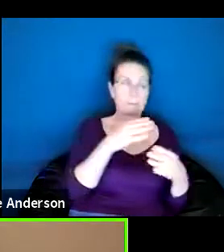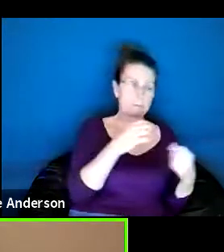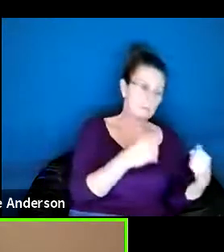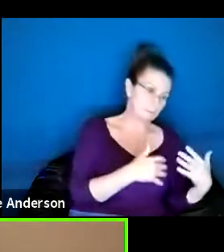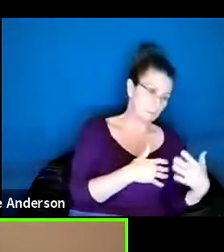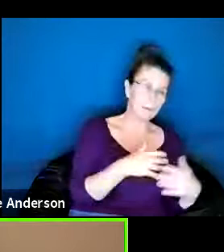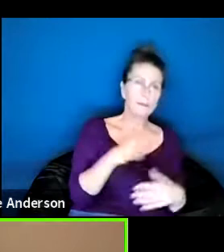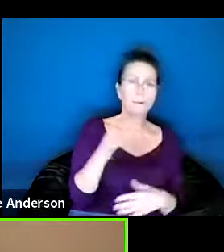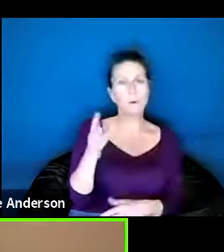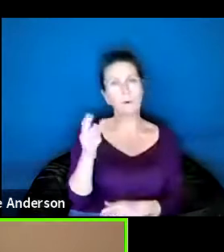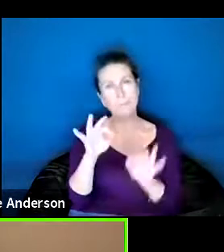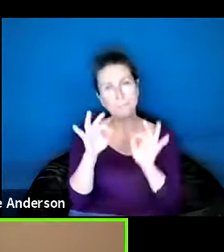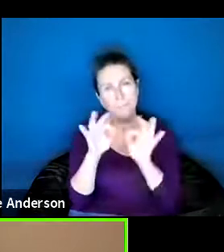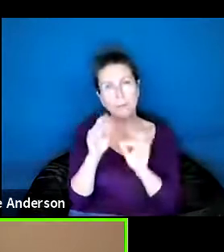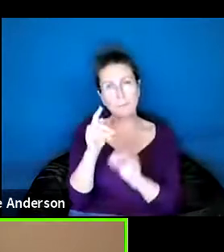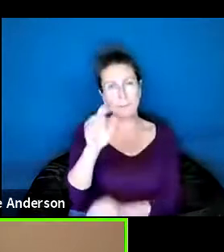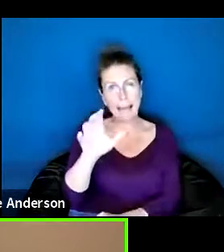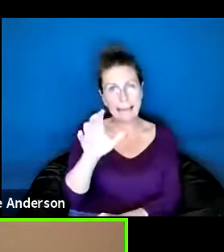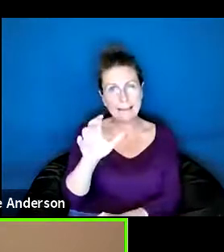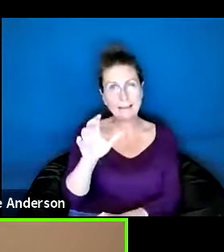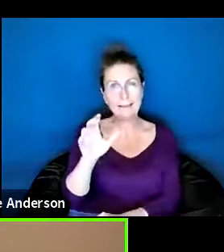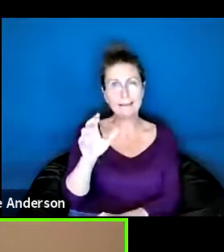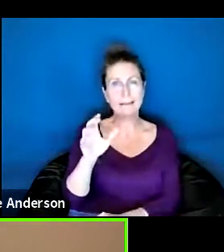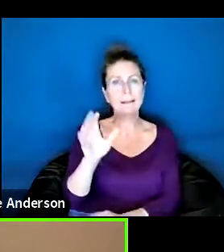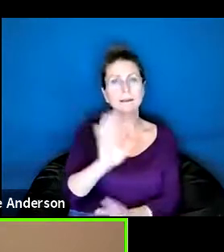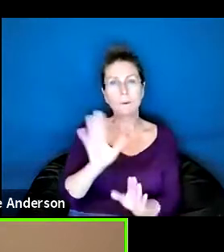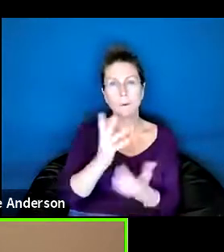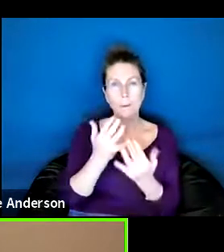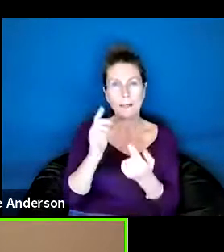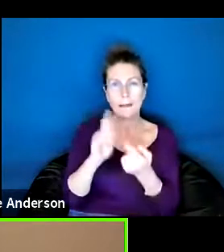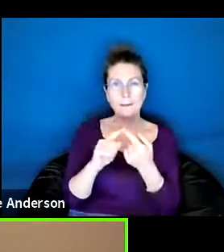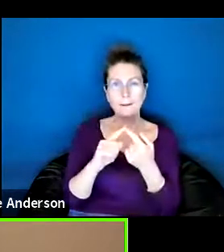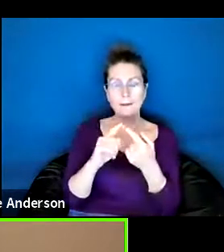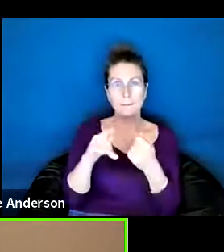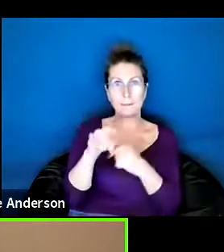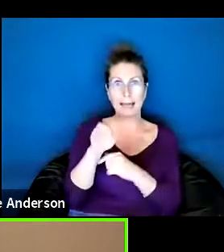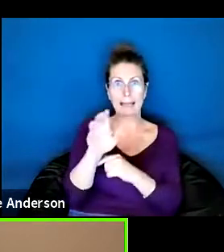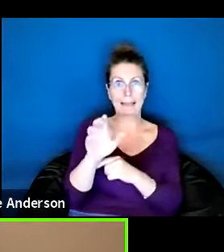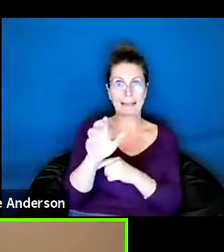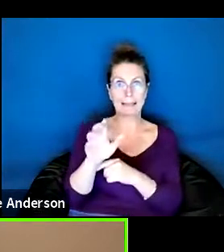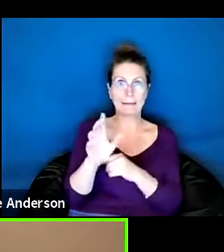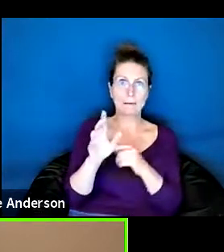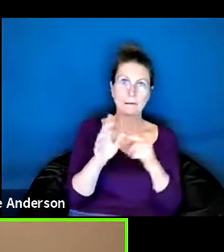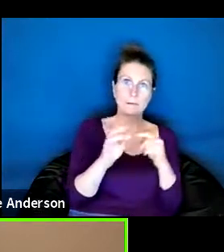stop neglecting and actually finance these plans and make progress.